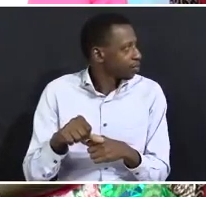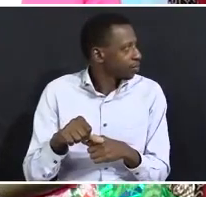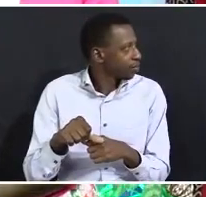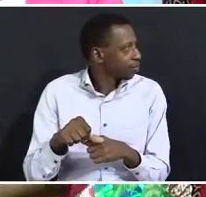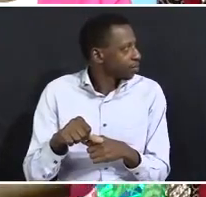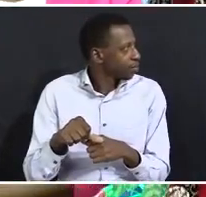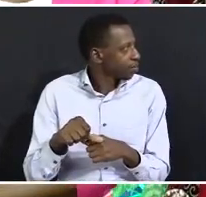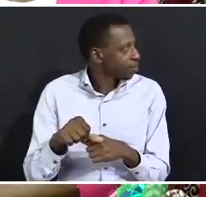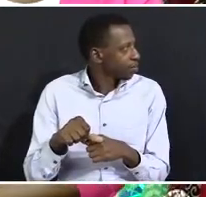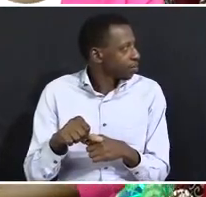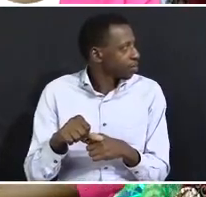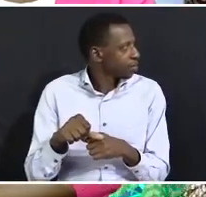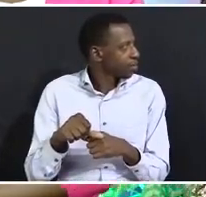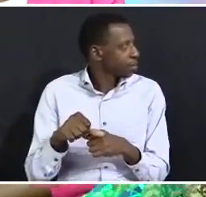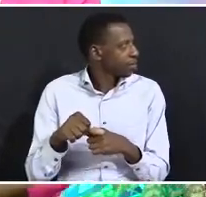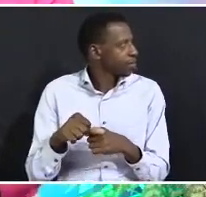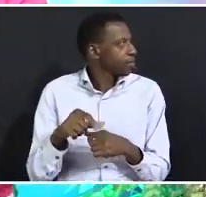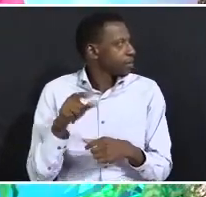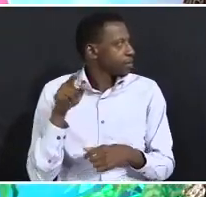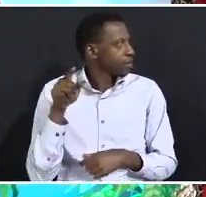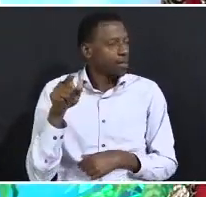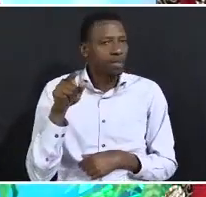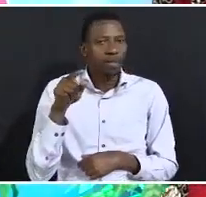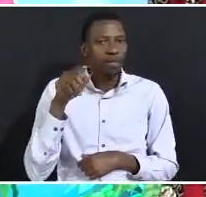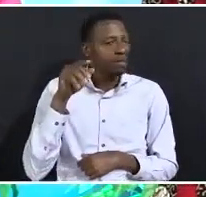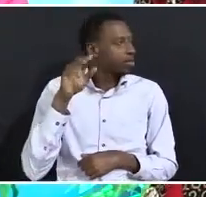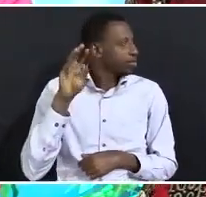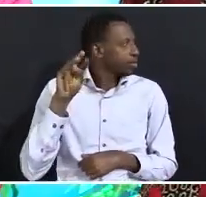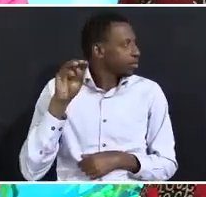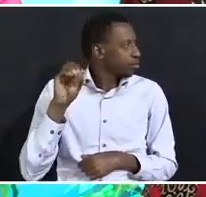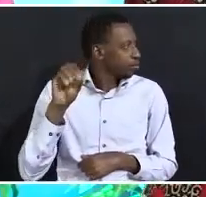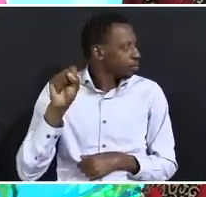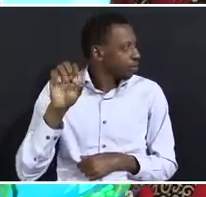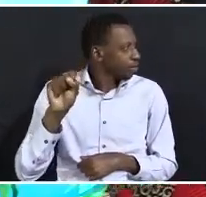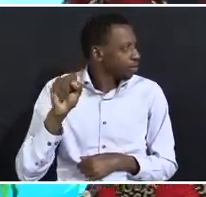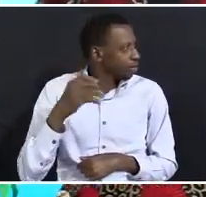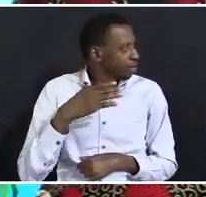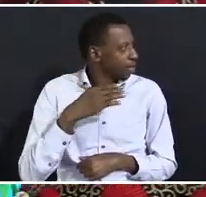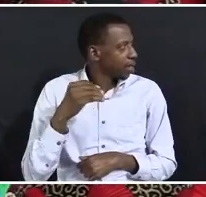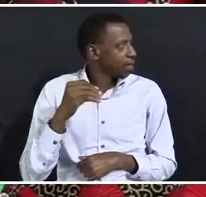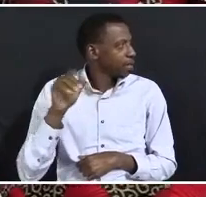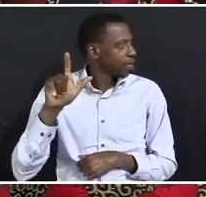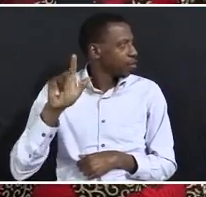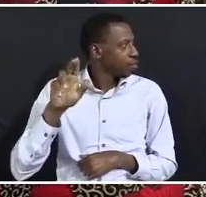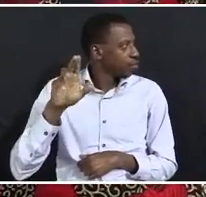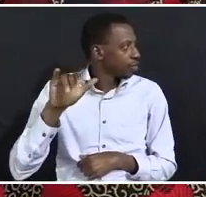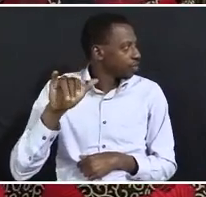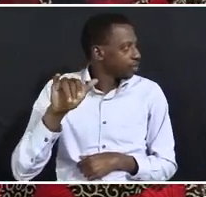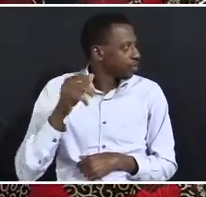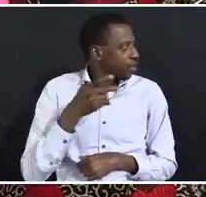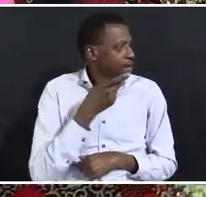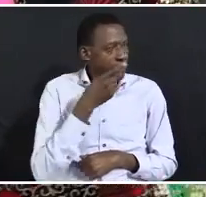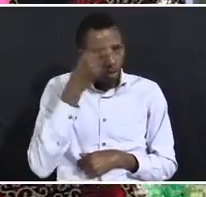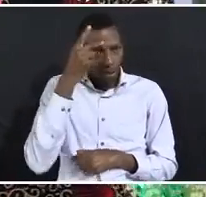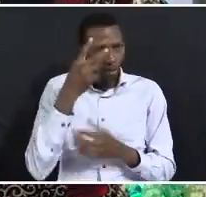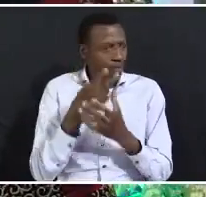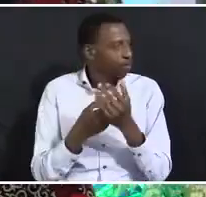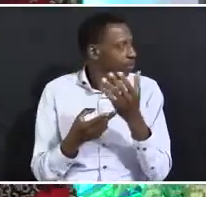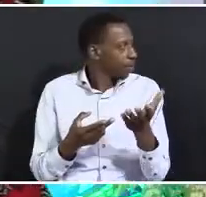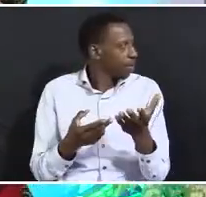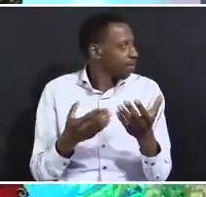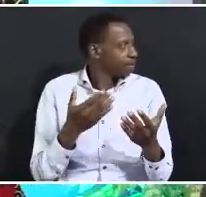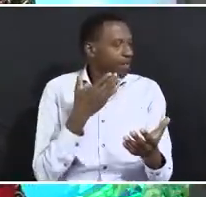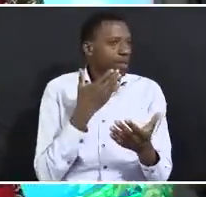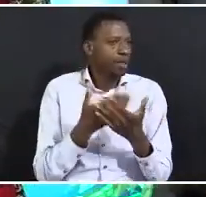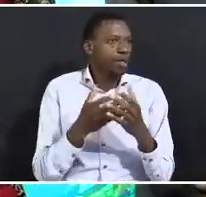the parents, this is Moses and Sister Lucy, the parents. Thank you so much, and